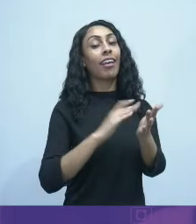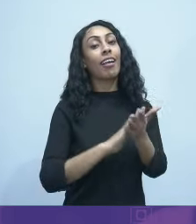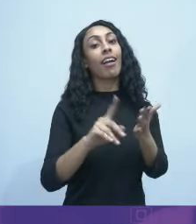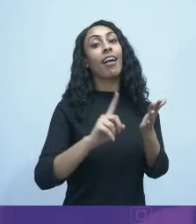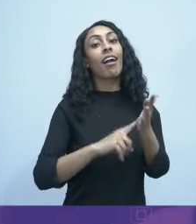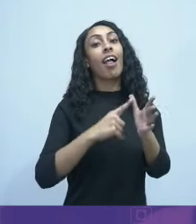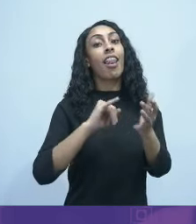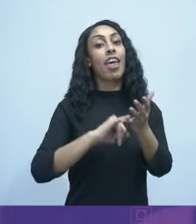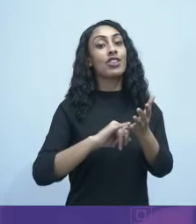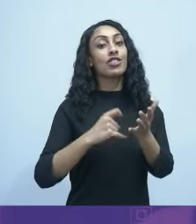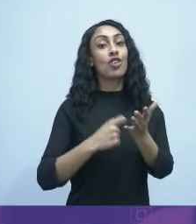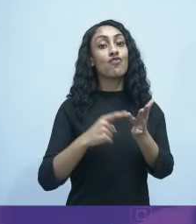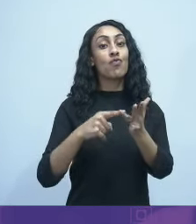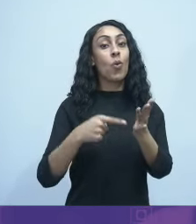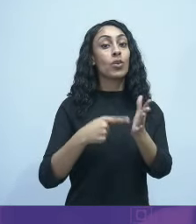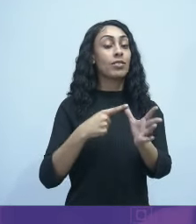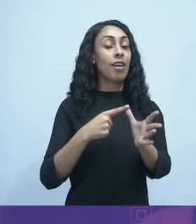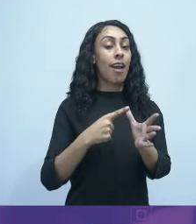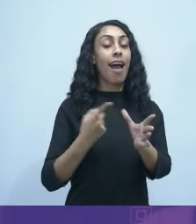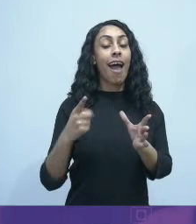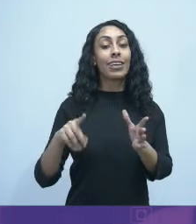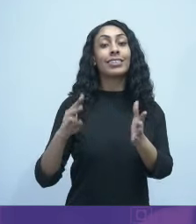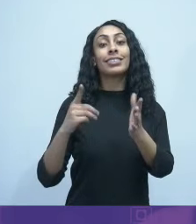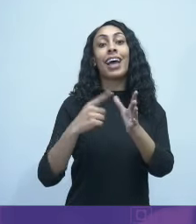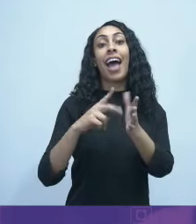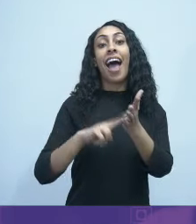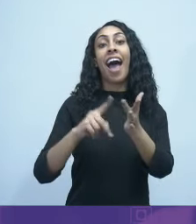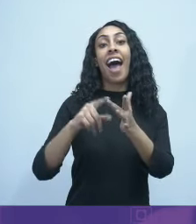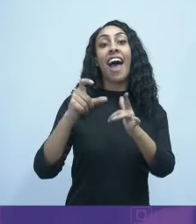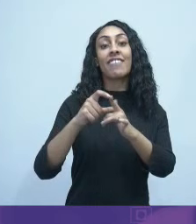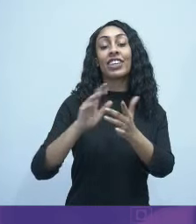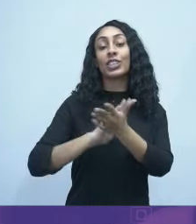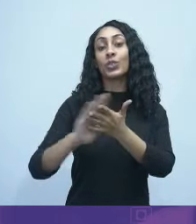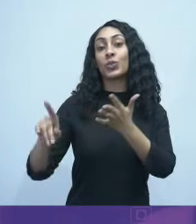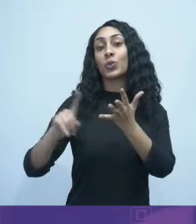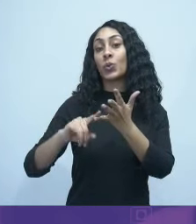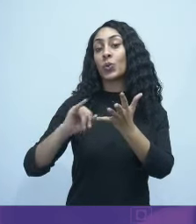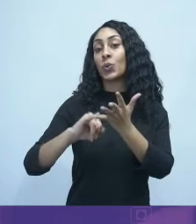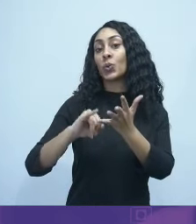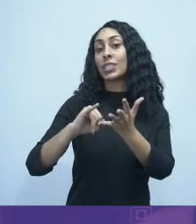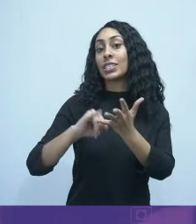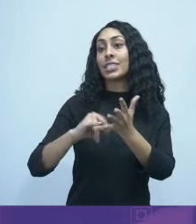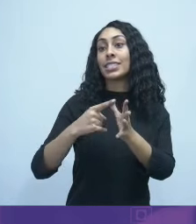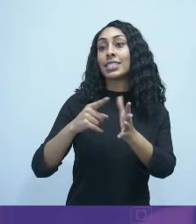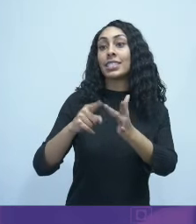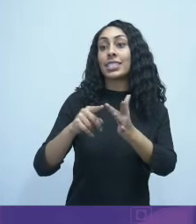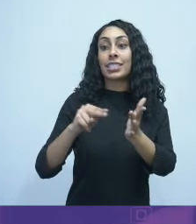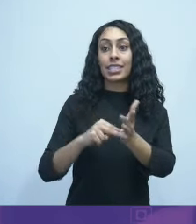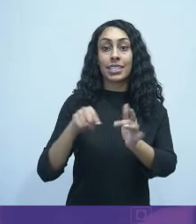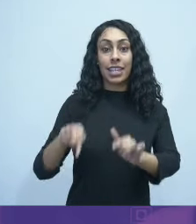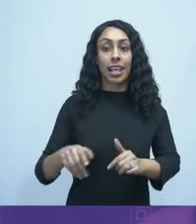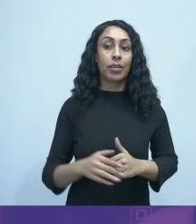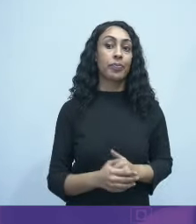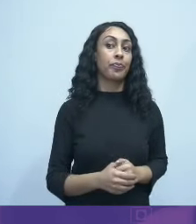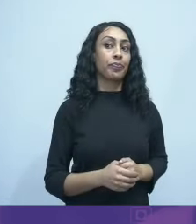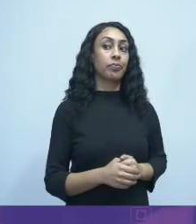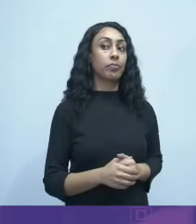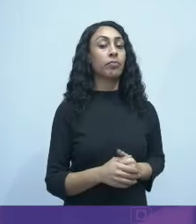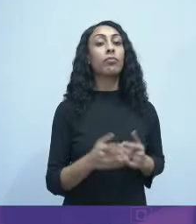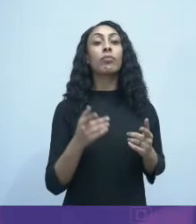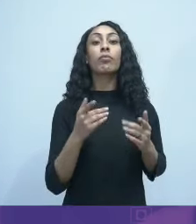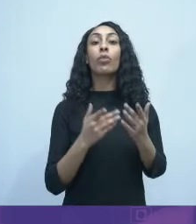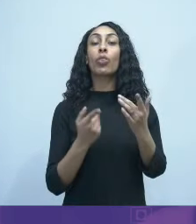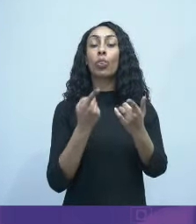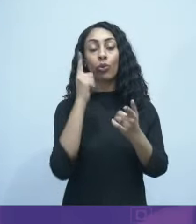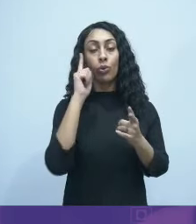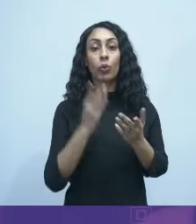Arts Council, Abid Hussain, Bournemouth Symphony Orchestra's Head of BSL Participate, Lisa Tregale, and from the University of the